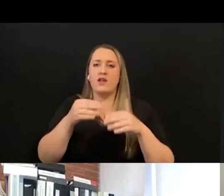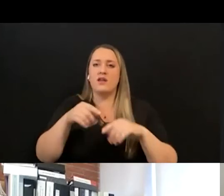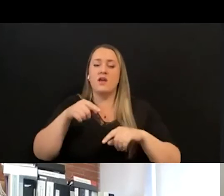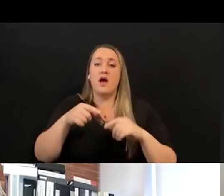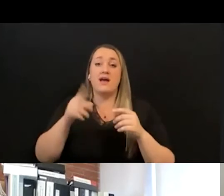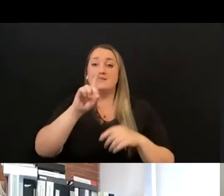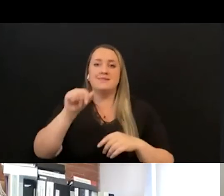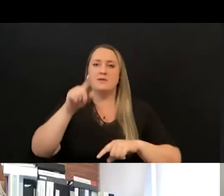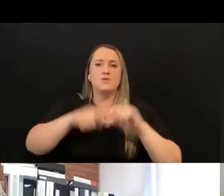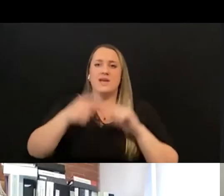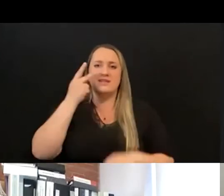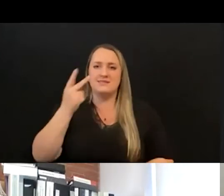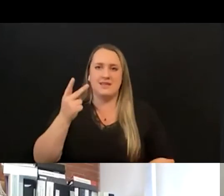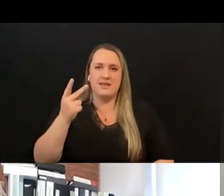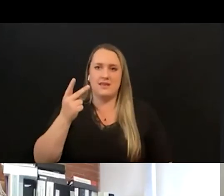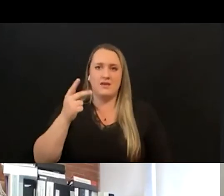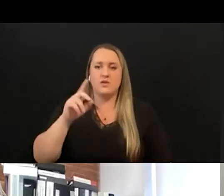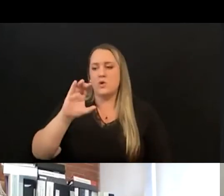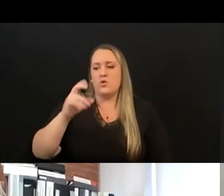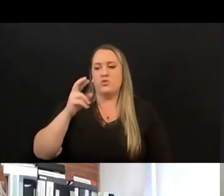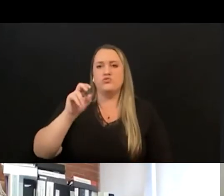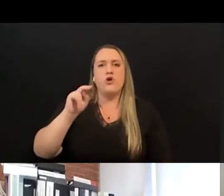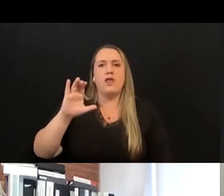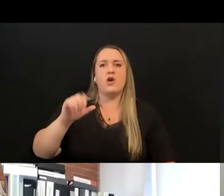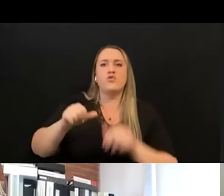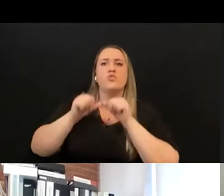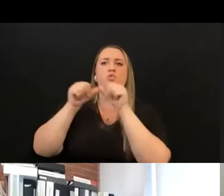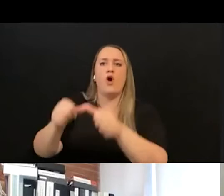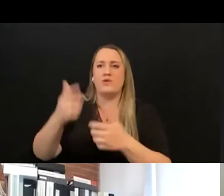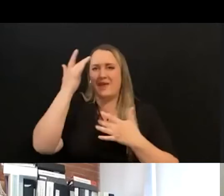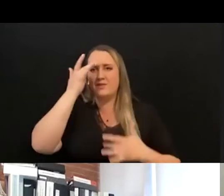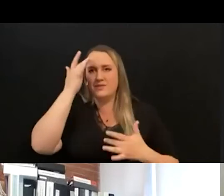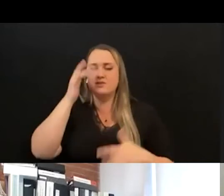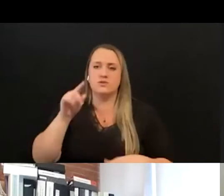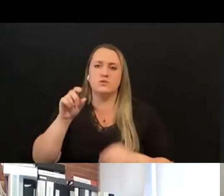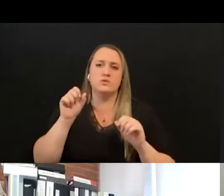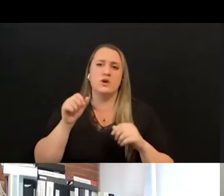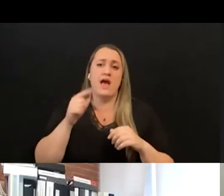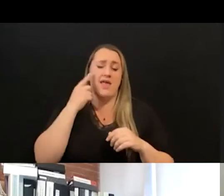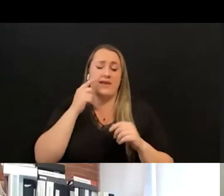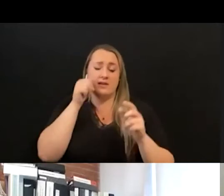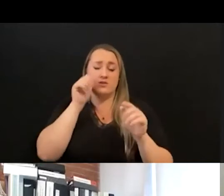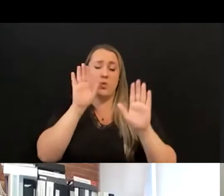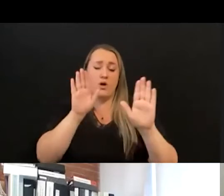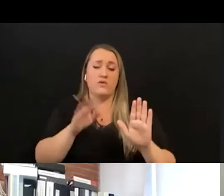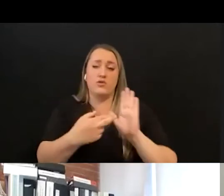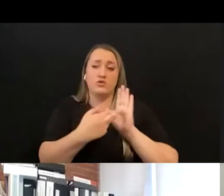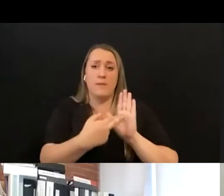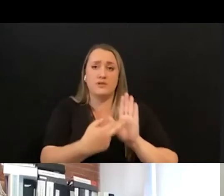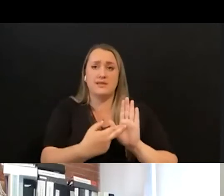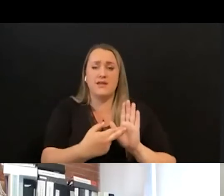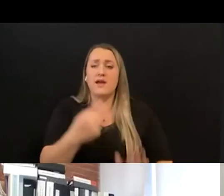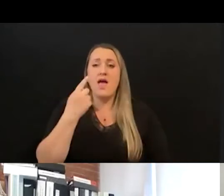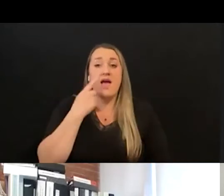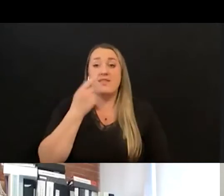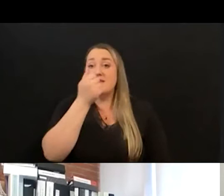something that you don't often see, and it's also really hard to kind of represent that. So I think anybody looking